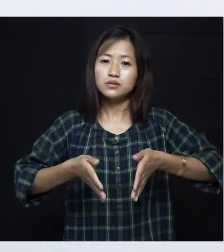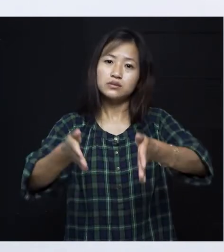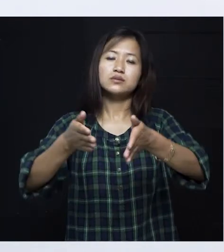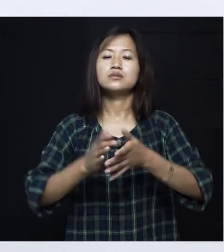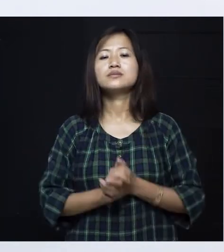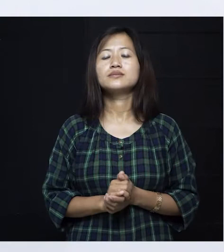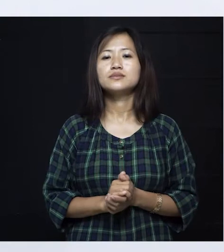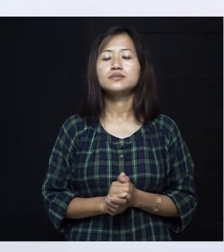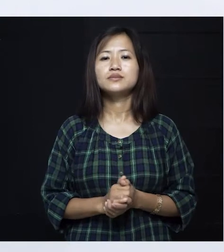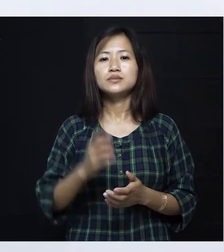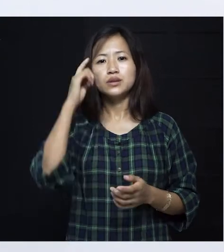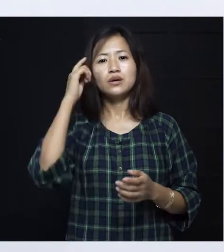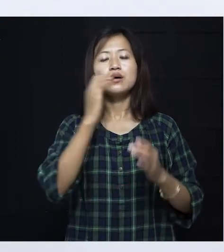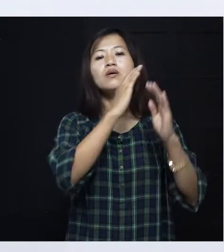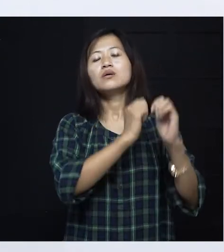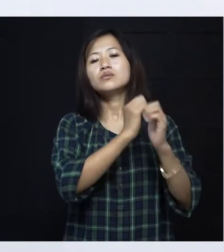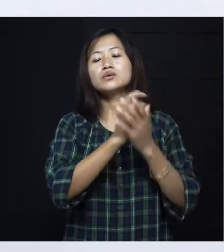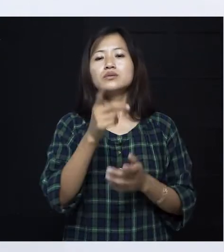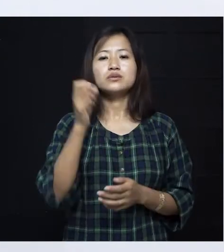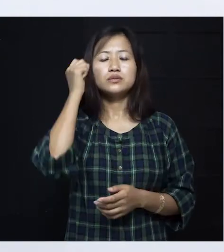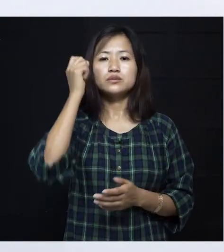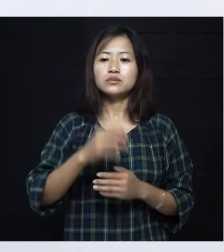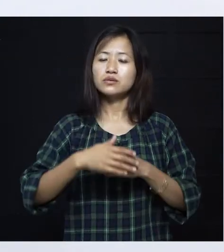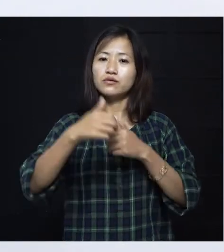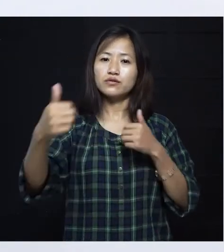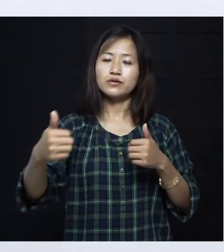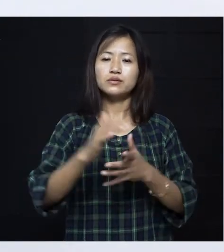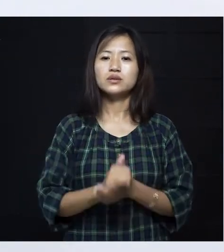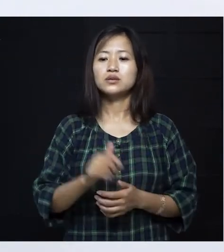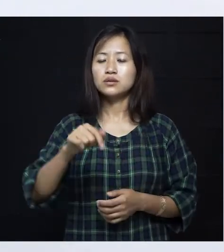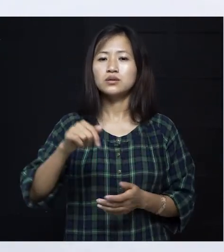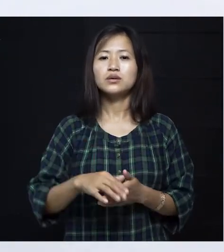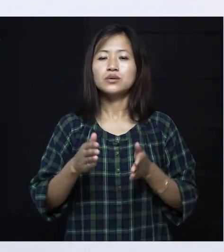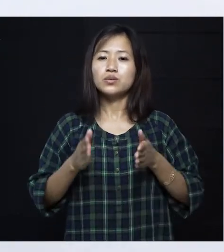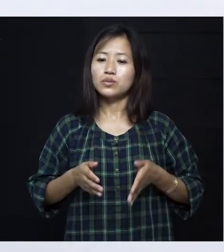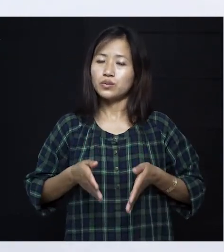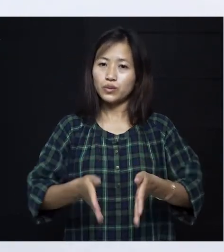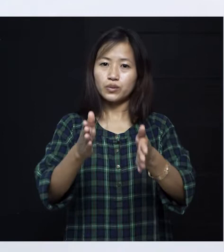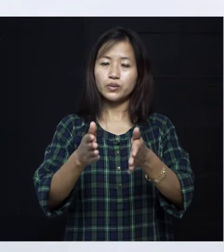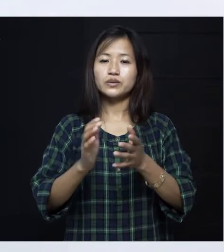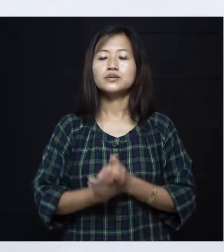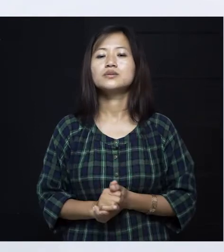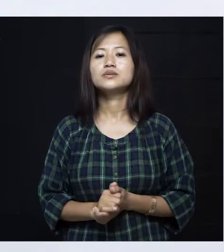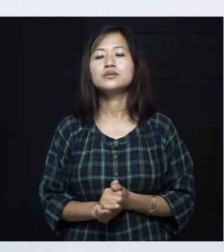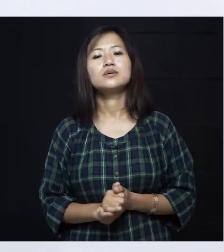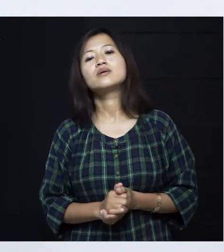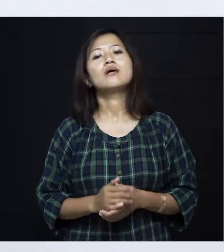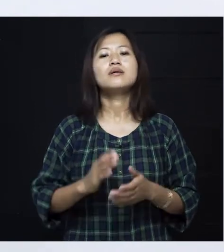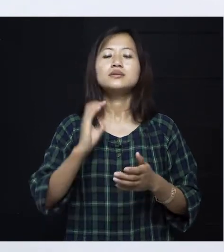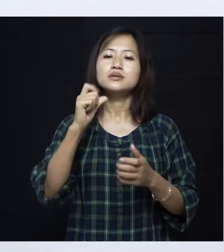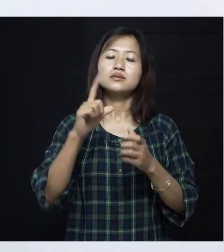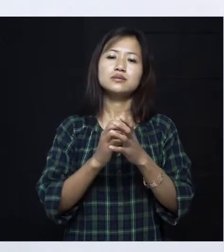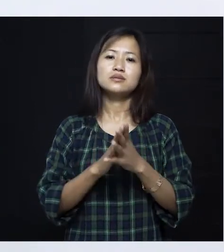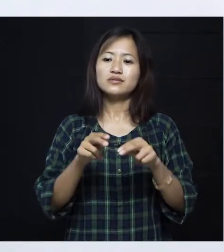Okay, so I hope you have understood that far. Okay, so here roadways. Roadways are